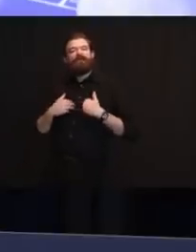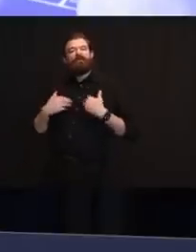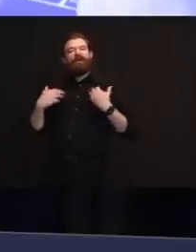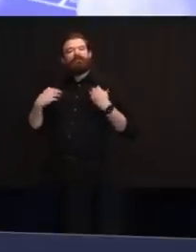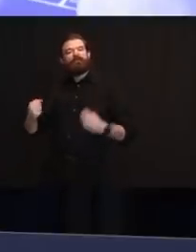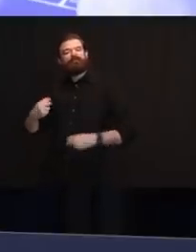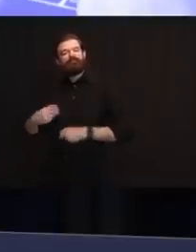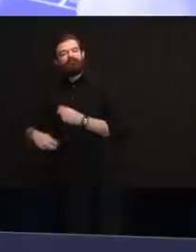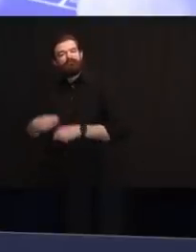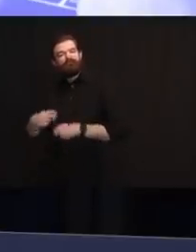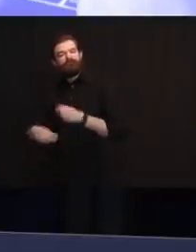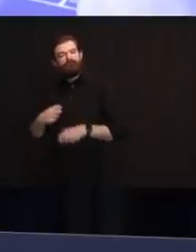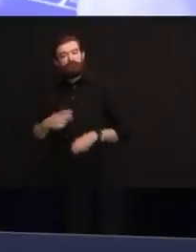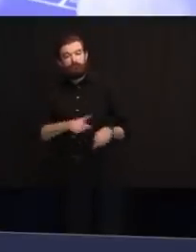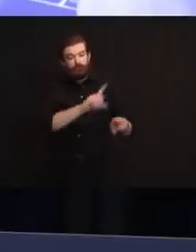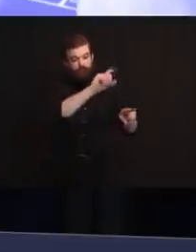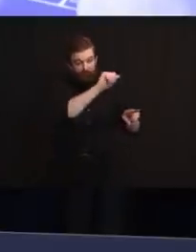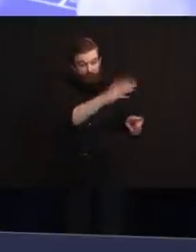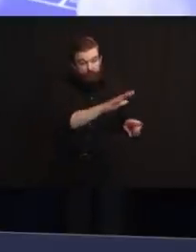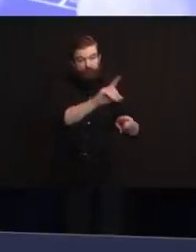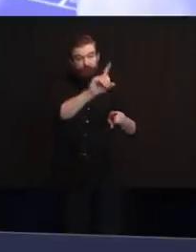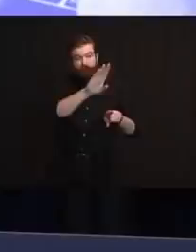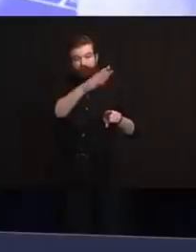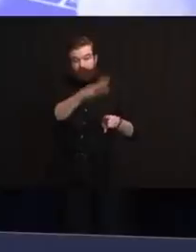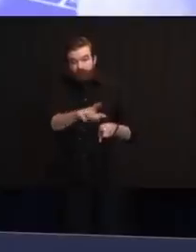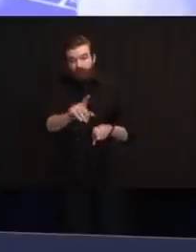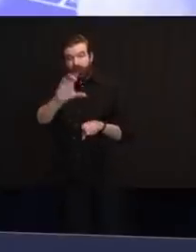general population will be eligible for